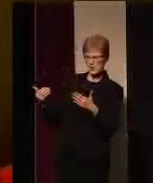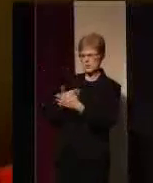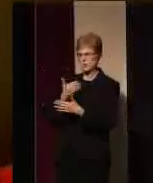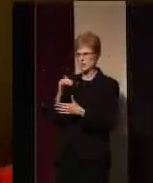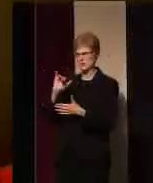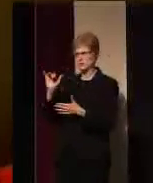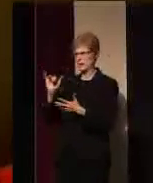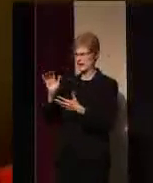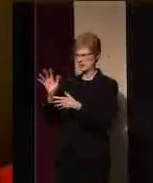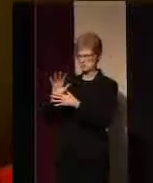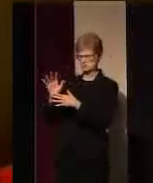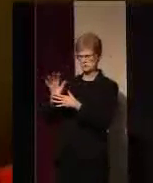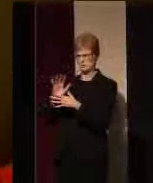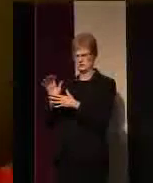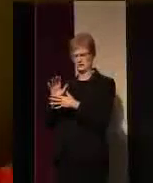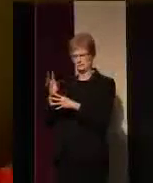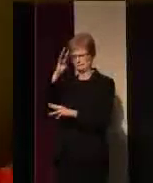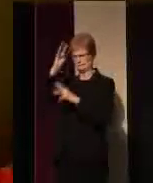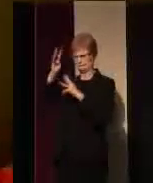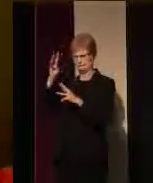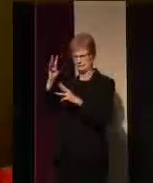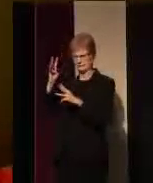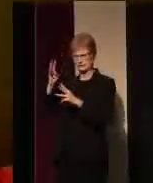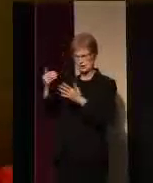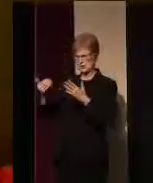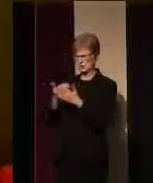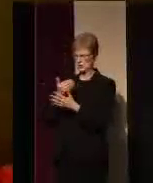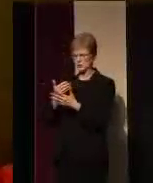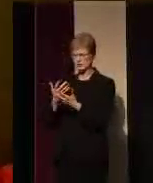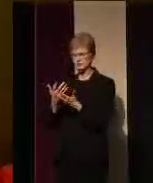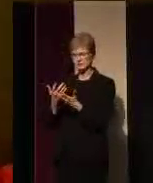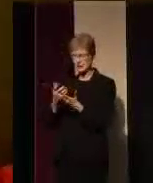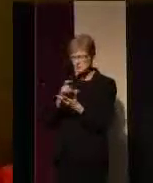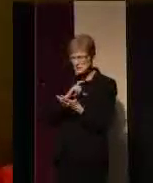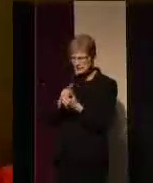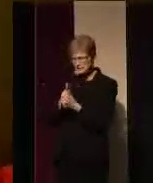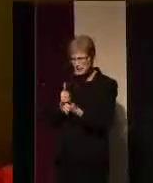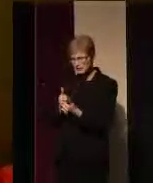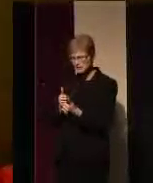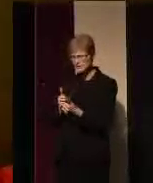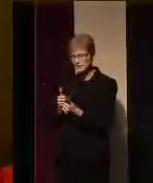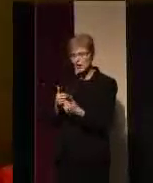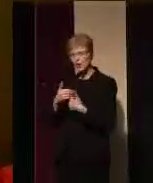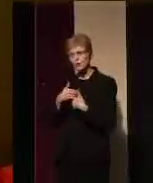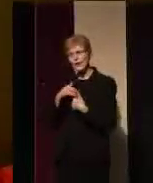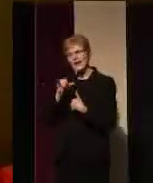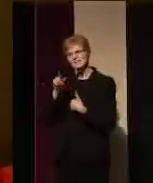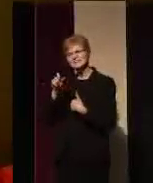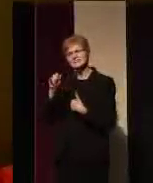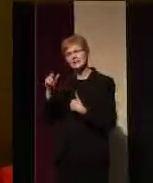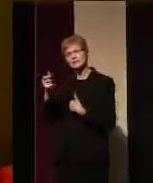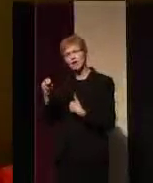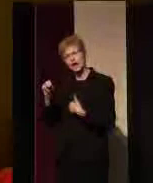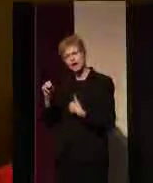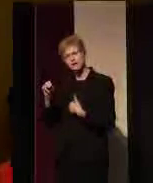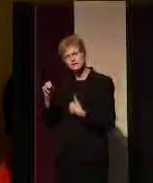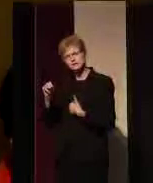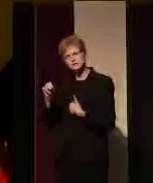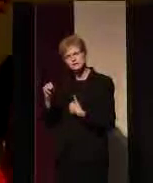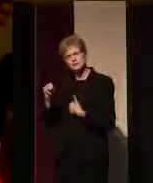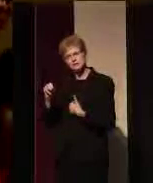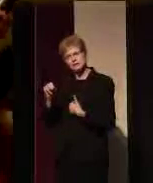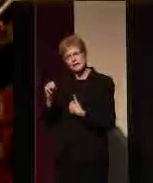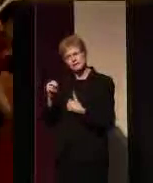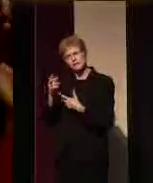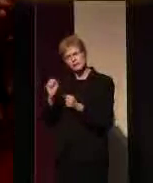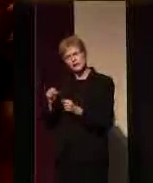something like a movie. So how exactly are we behind the times when there are things like a safety gun that are available?